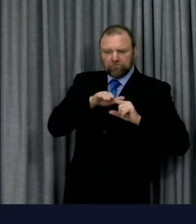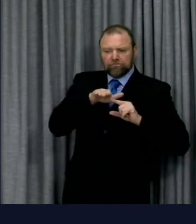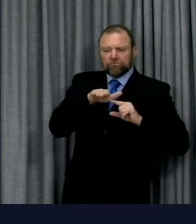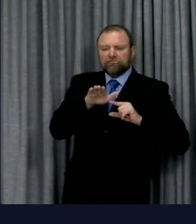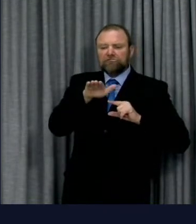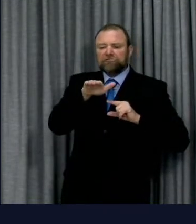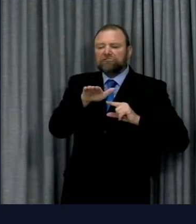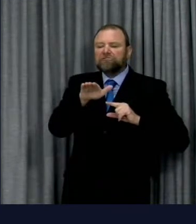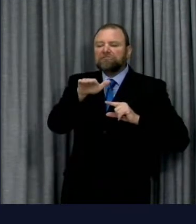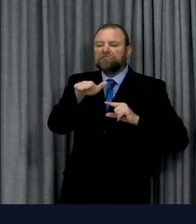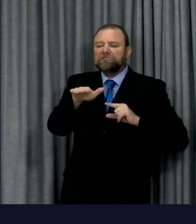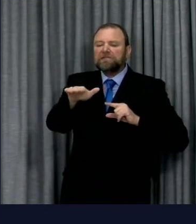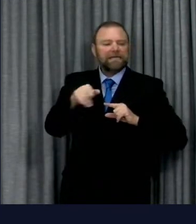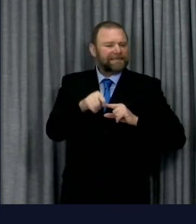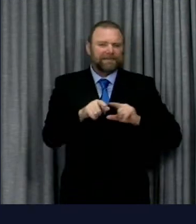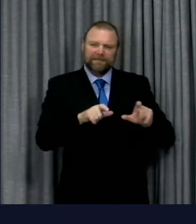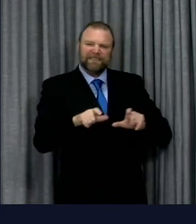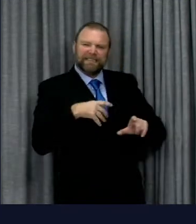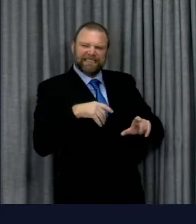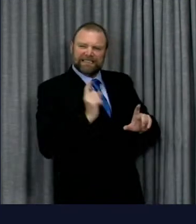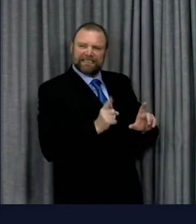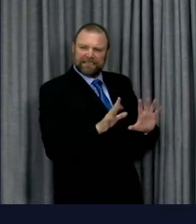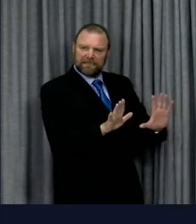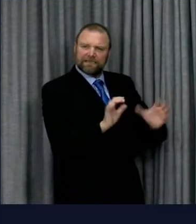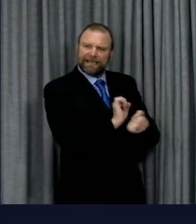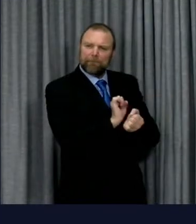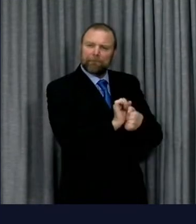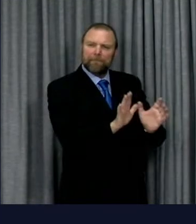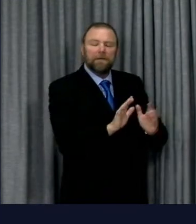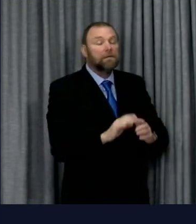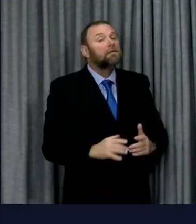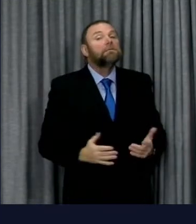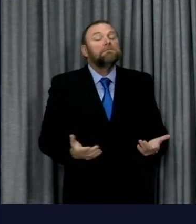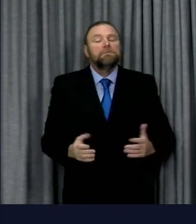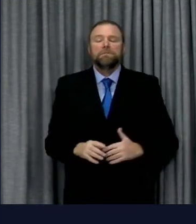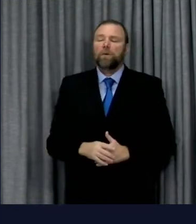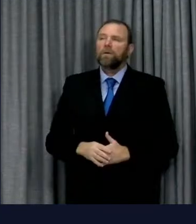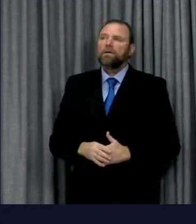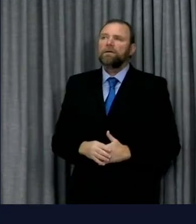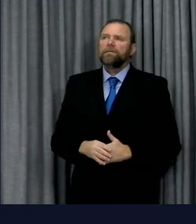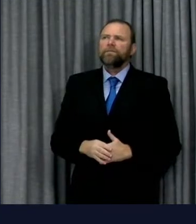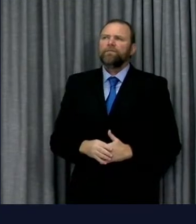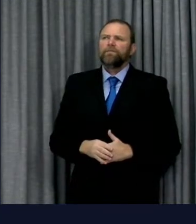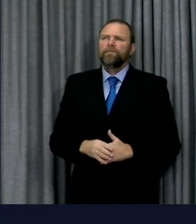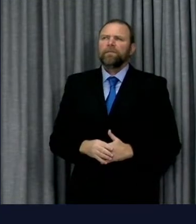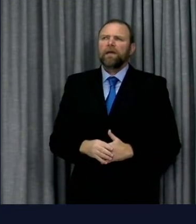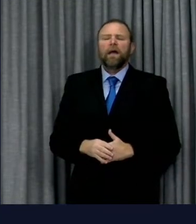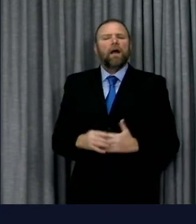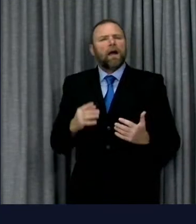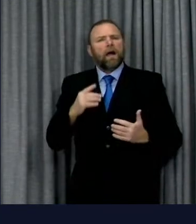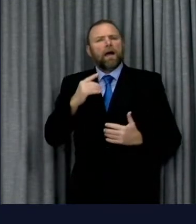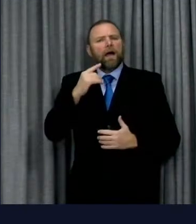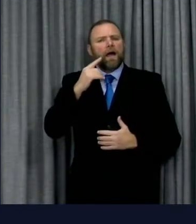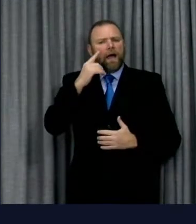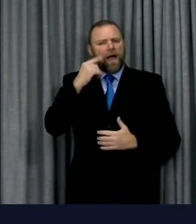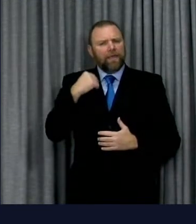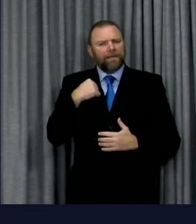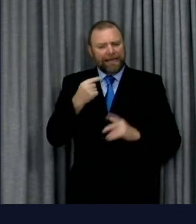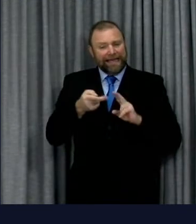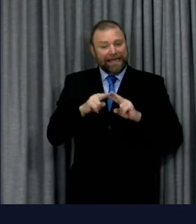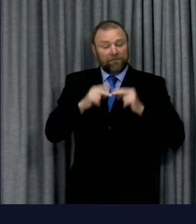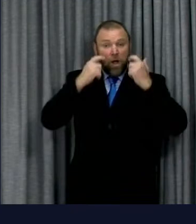then that is what we will do. I think there will be many people who, on an advisory